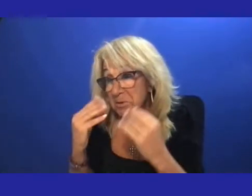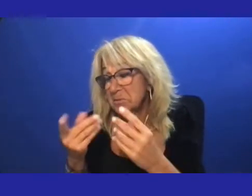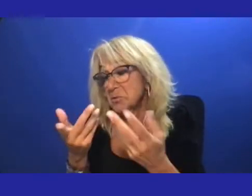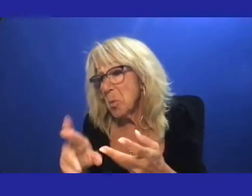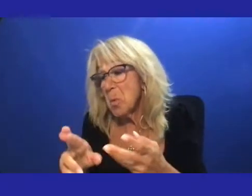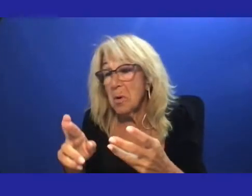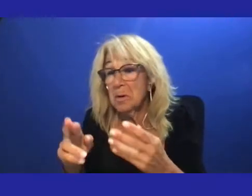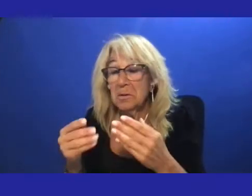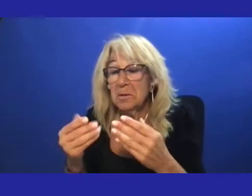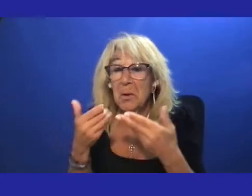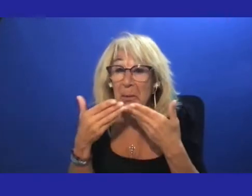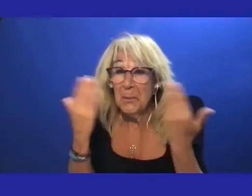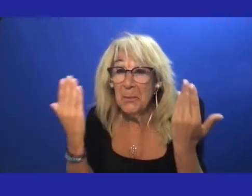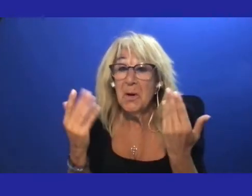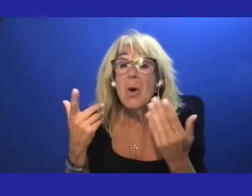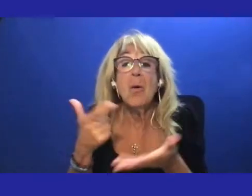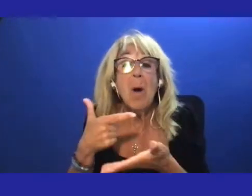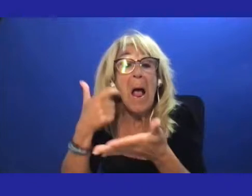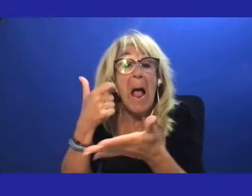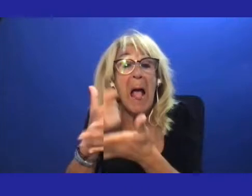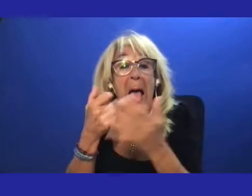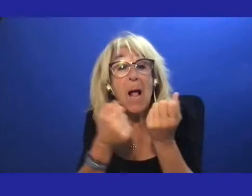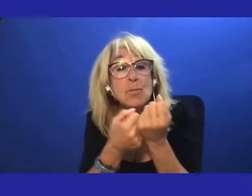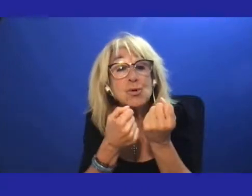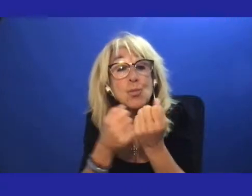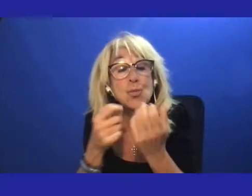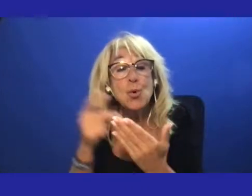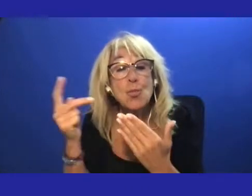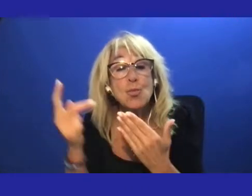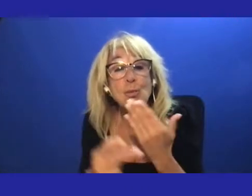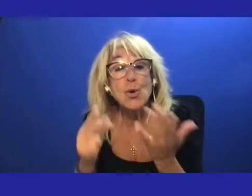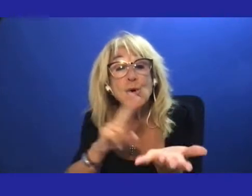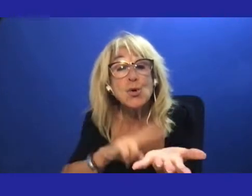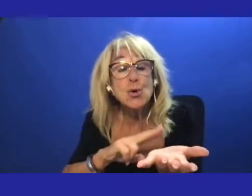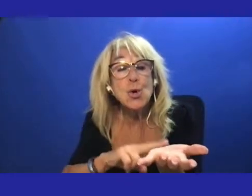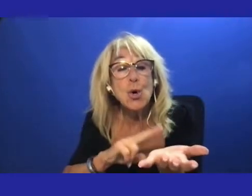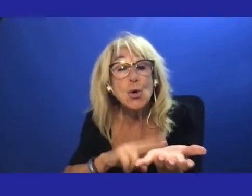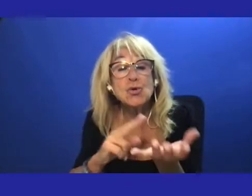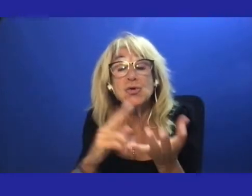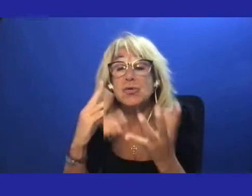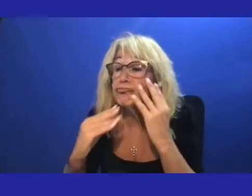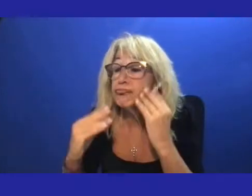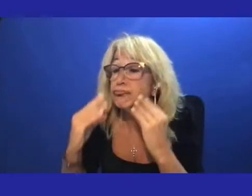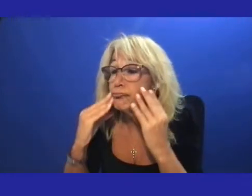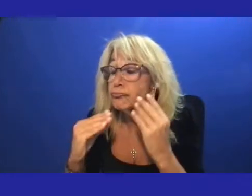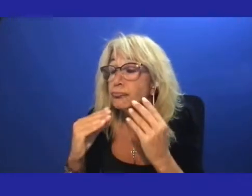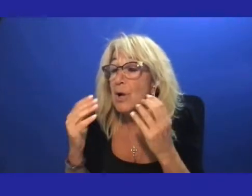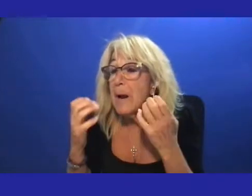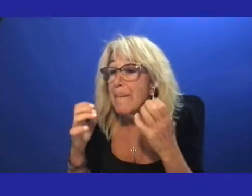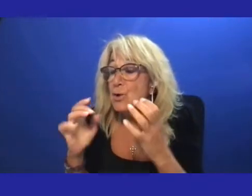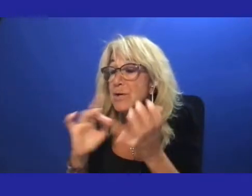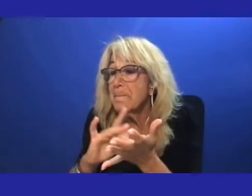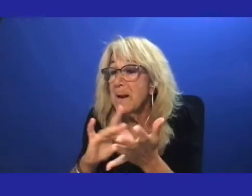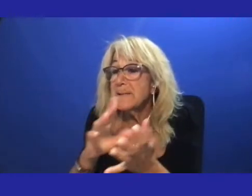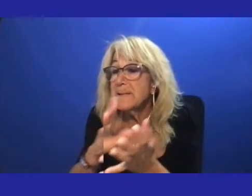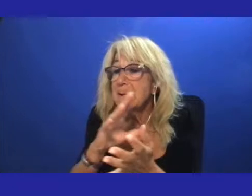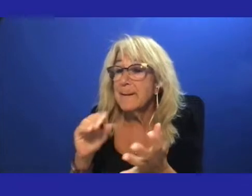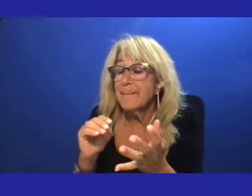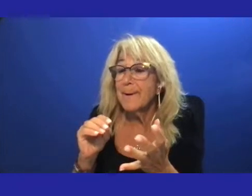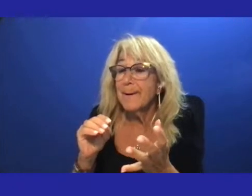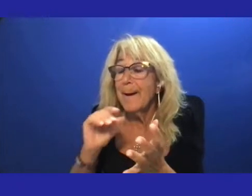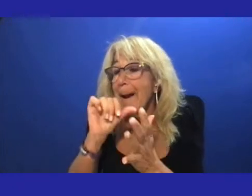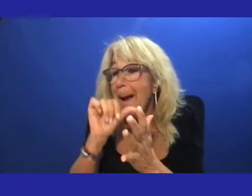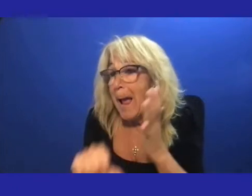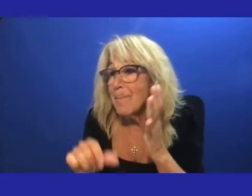to help support a program where we have nurses going through experiences in emergency medicine, critical care, and the operating room. So